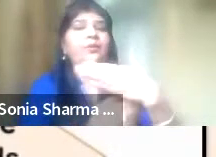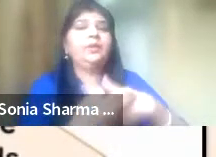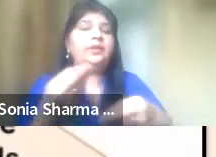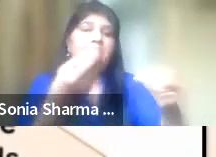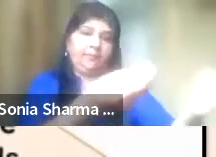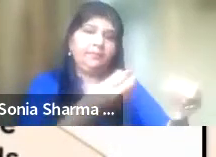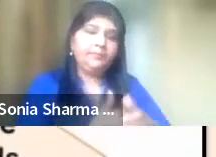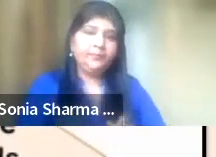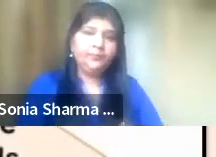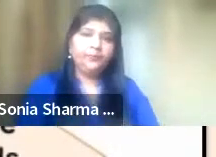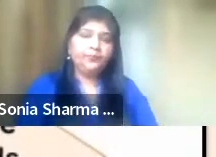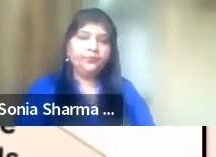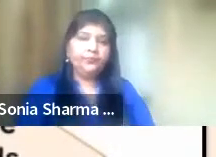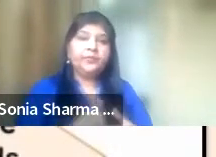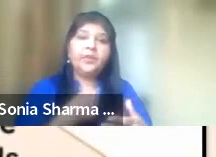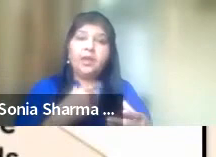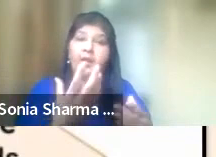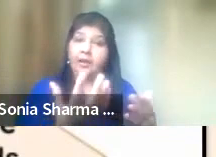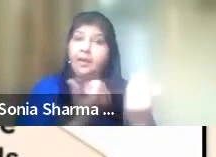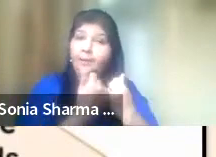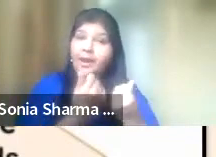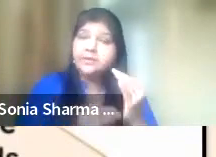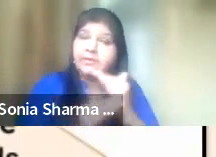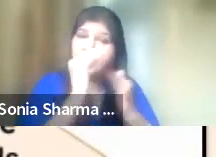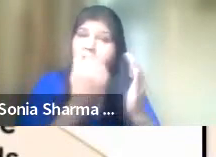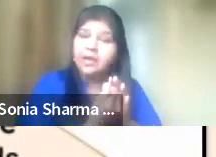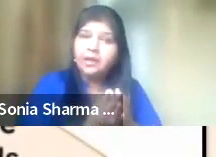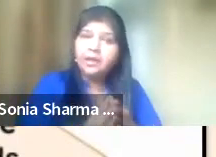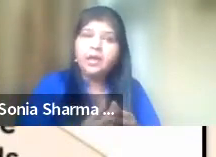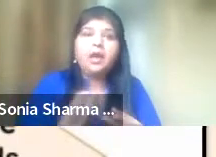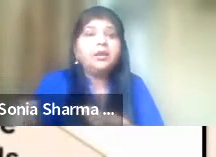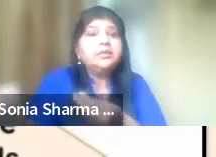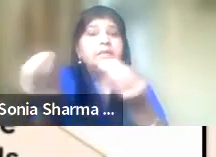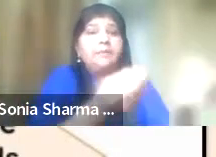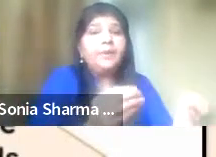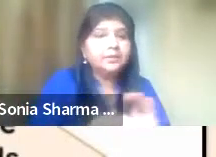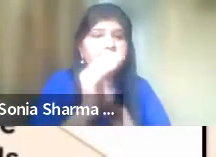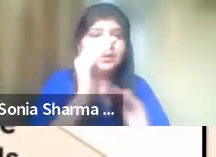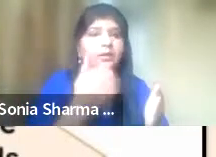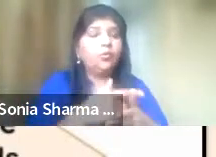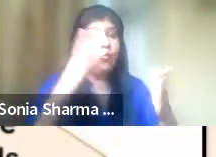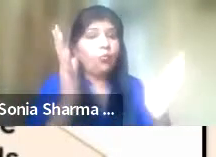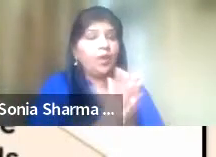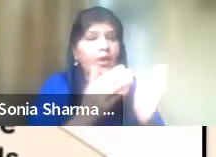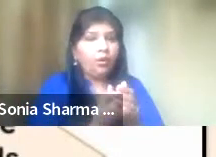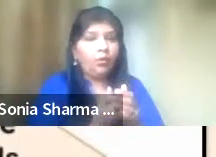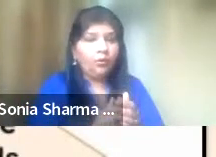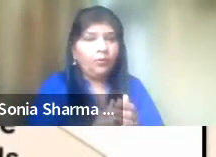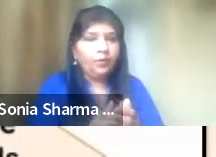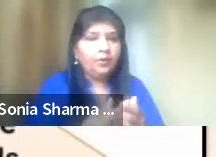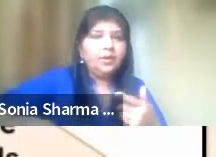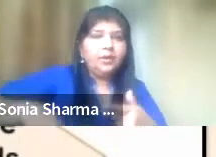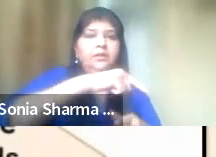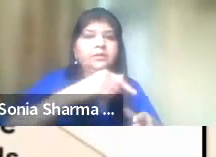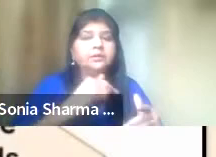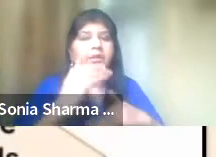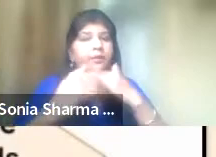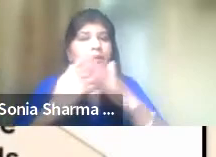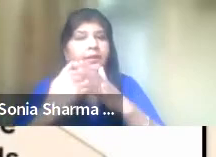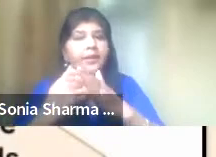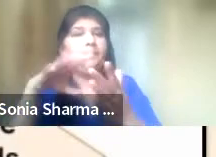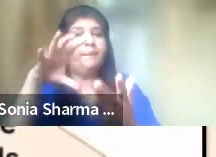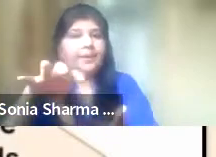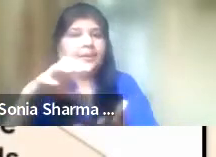high, our supply is high, and we have all the foundational building blocks in place to support this